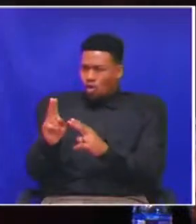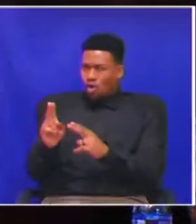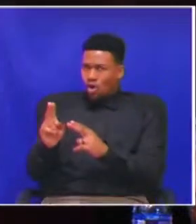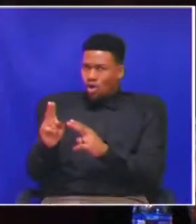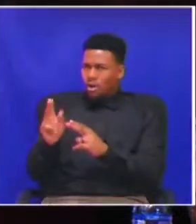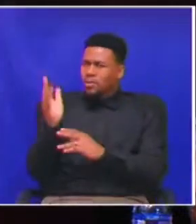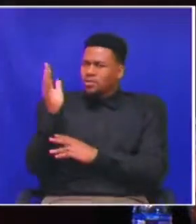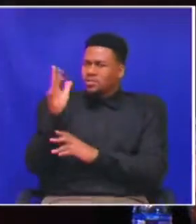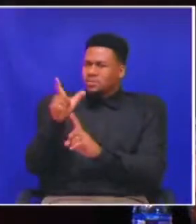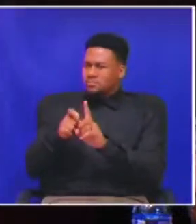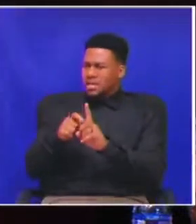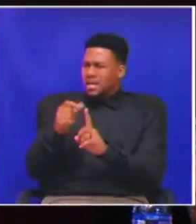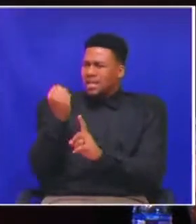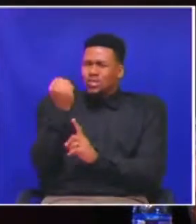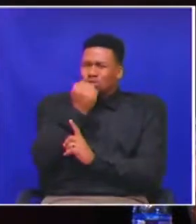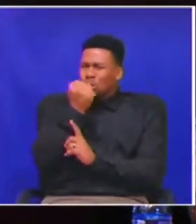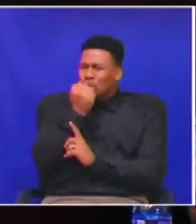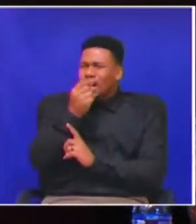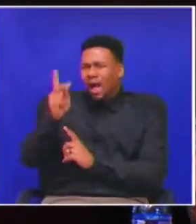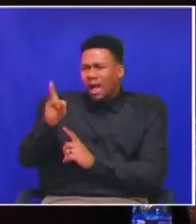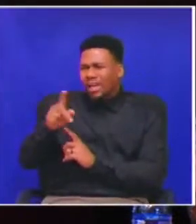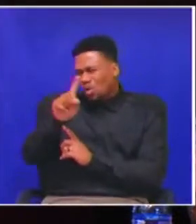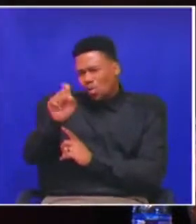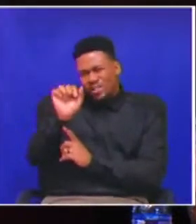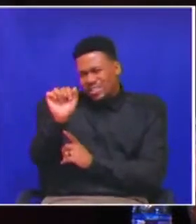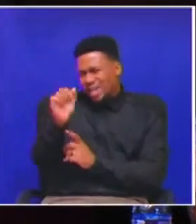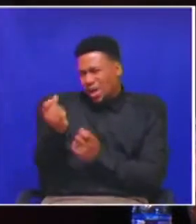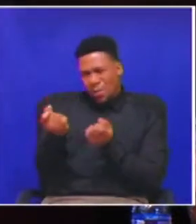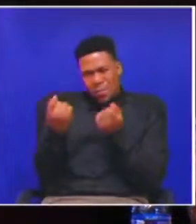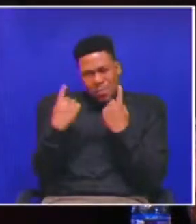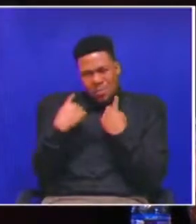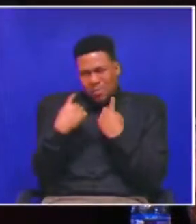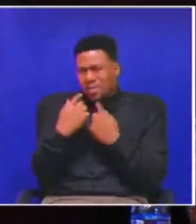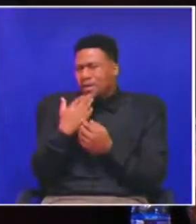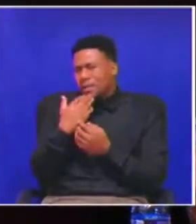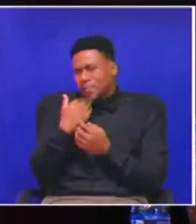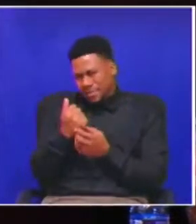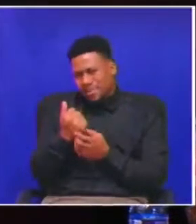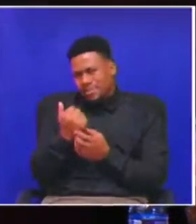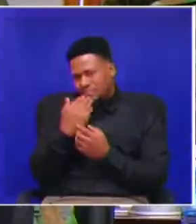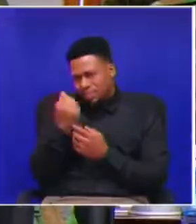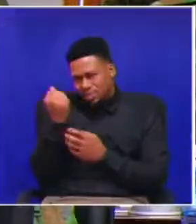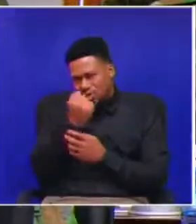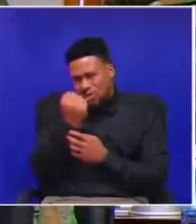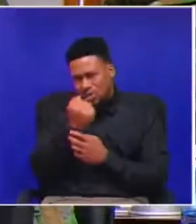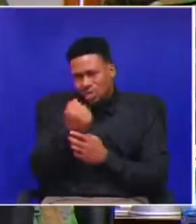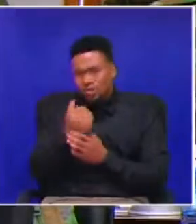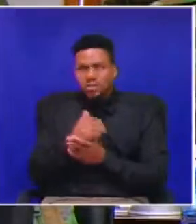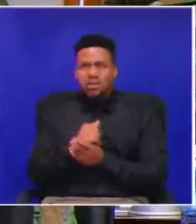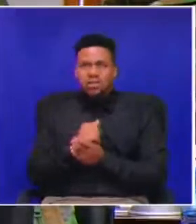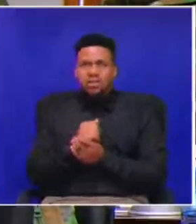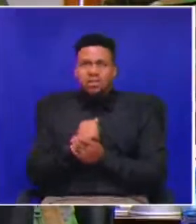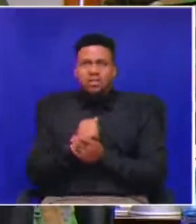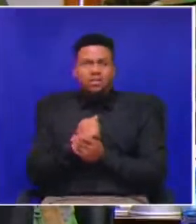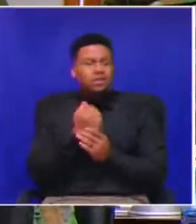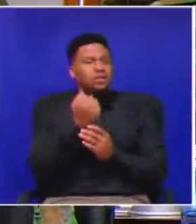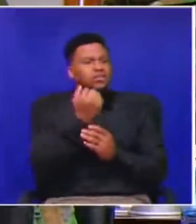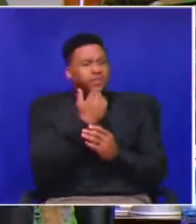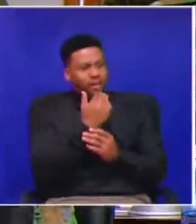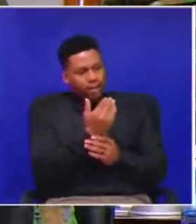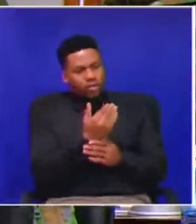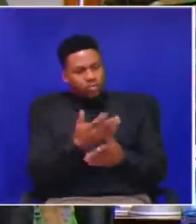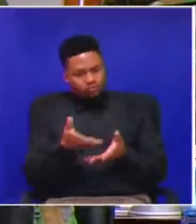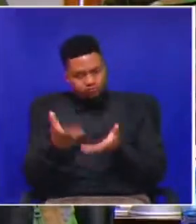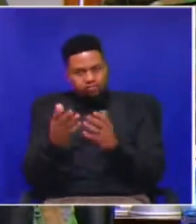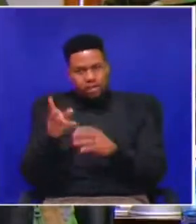from the beginning? I didn't quite get it. I don't want to ask you to repeat at the end. No problem. Yes. Thank Okay. you, Honorable Douglas. We can start from the beginning. Thank